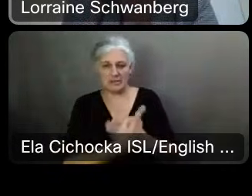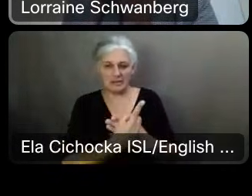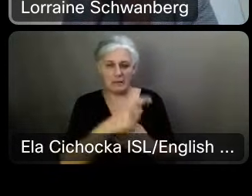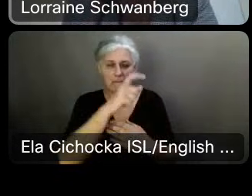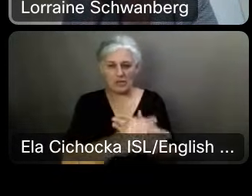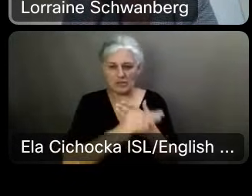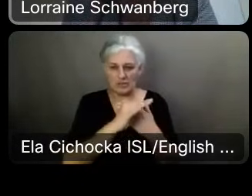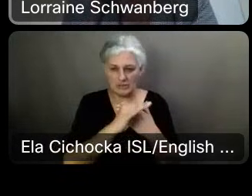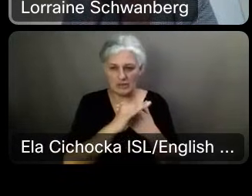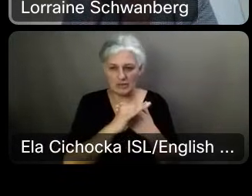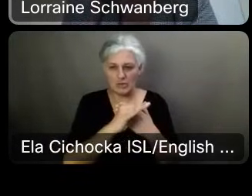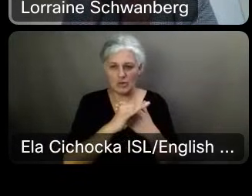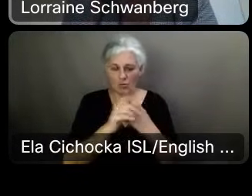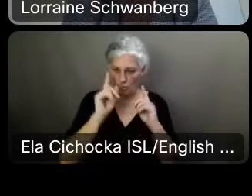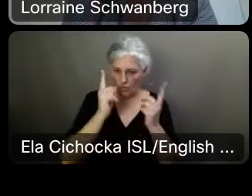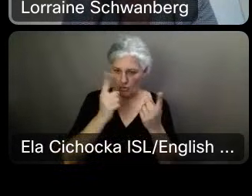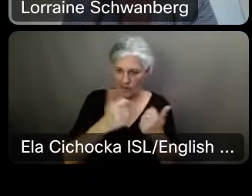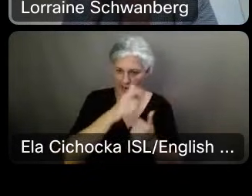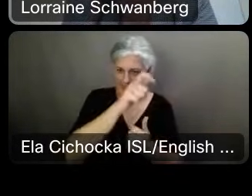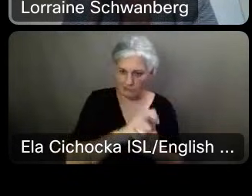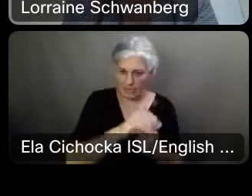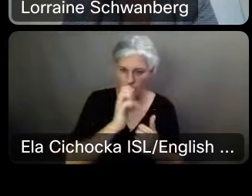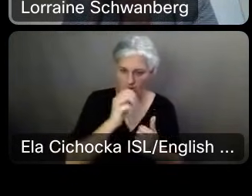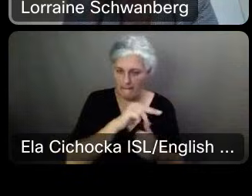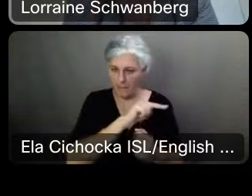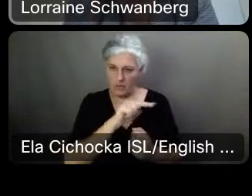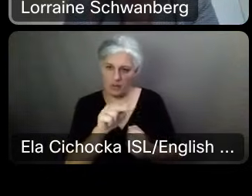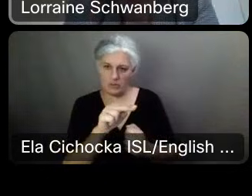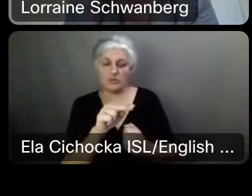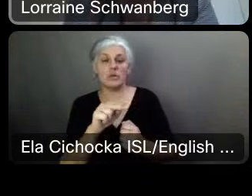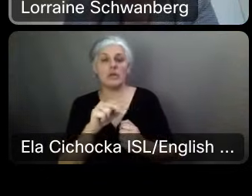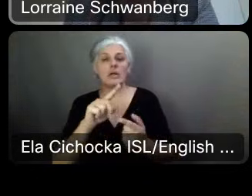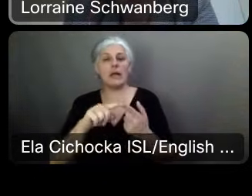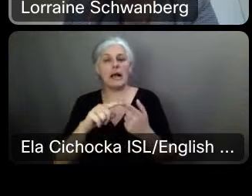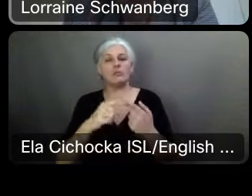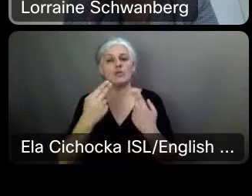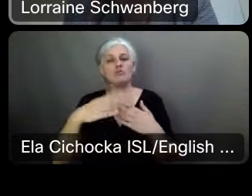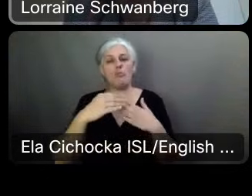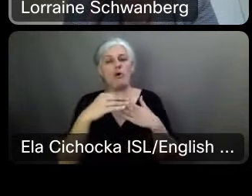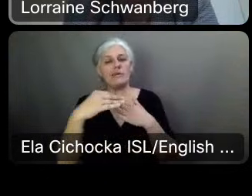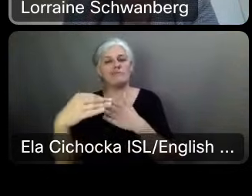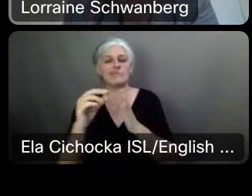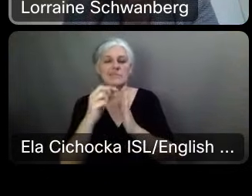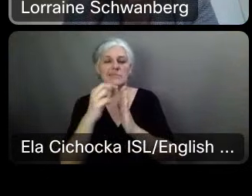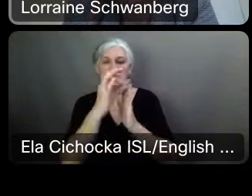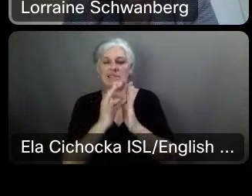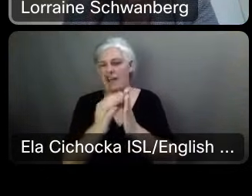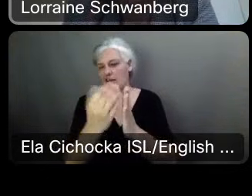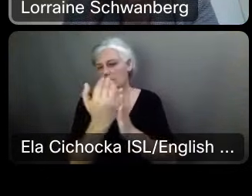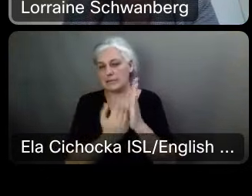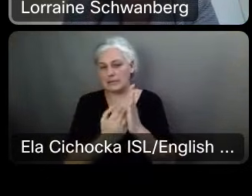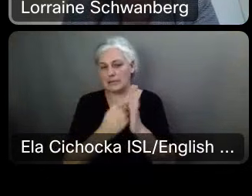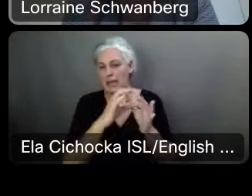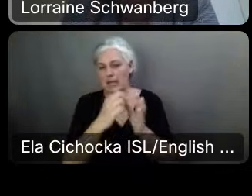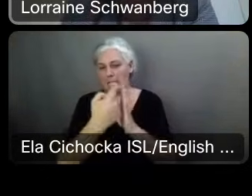incidents, where it's not known whether there was any patient harm. And we've given some more guidance within the policy in terms of how to approach those.